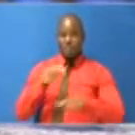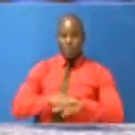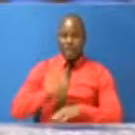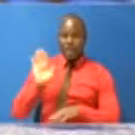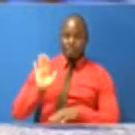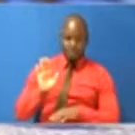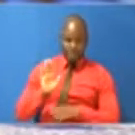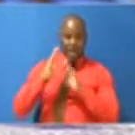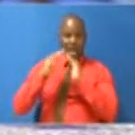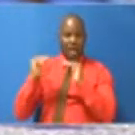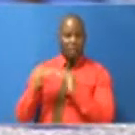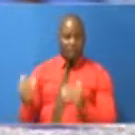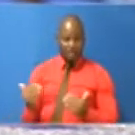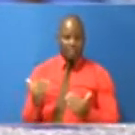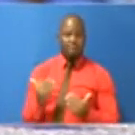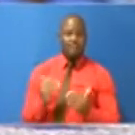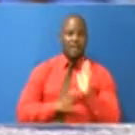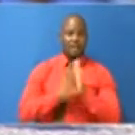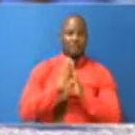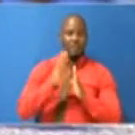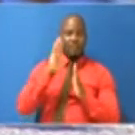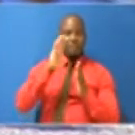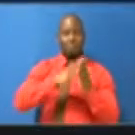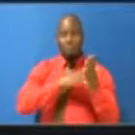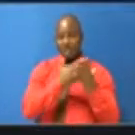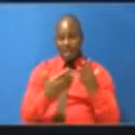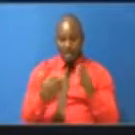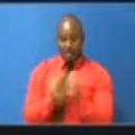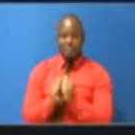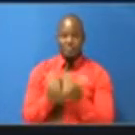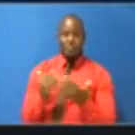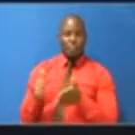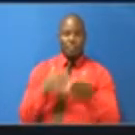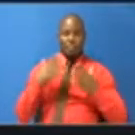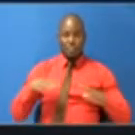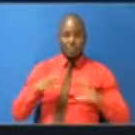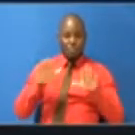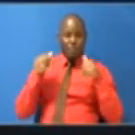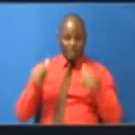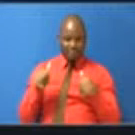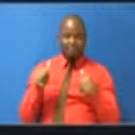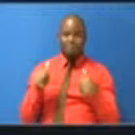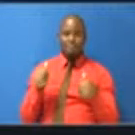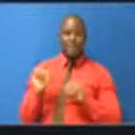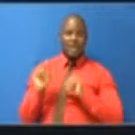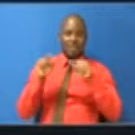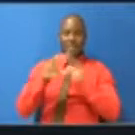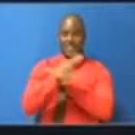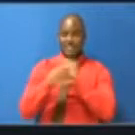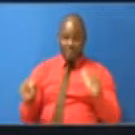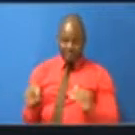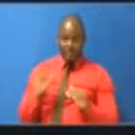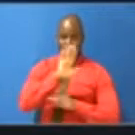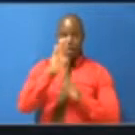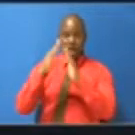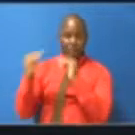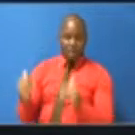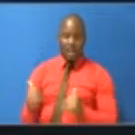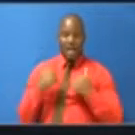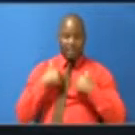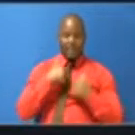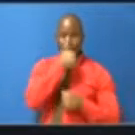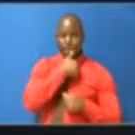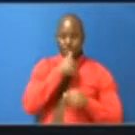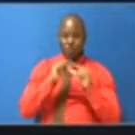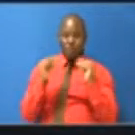your uh housing urban development plan there uh an opportunity there are people waiting in the wings to come and steal your houses and you've had the